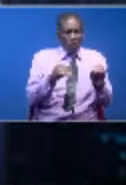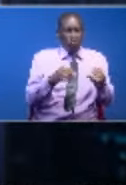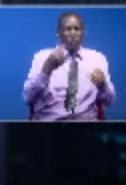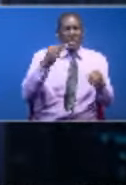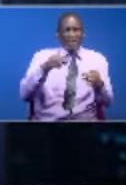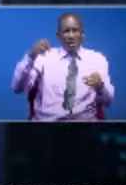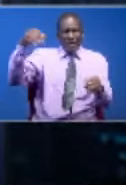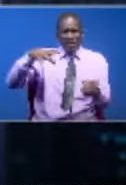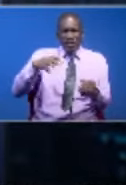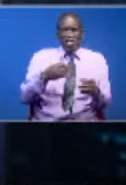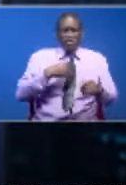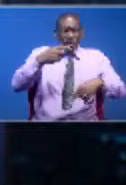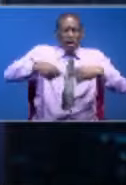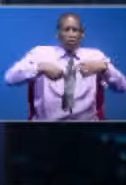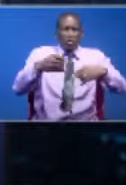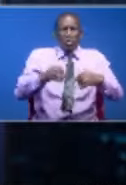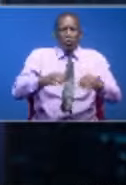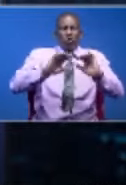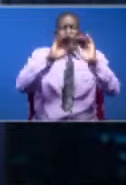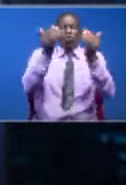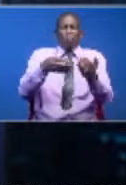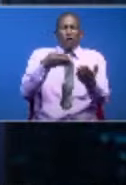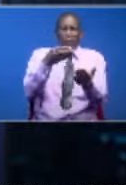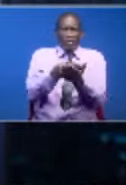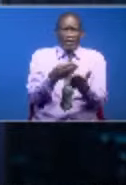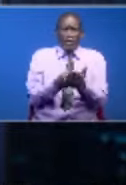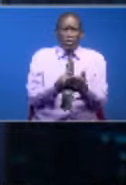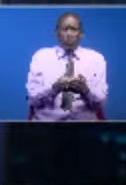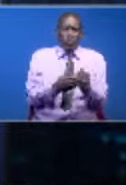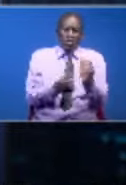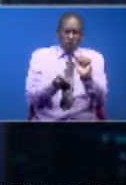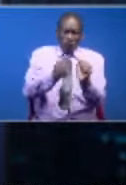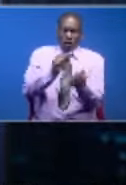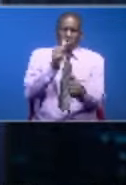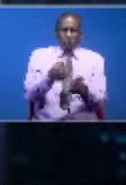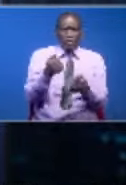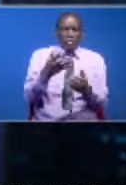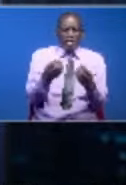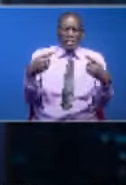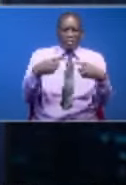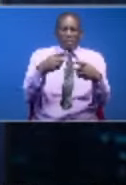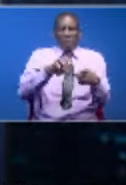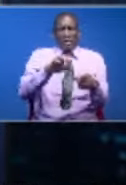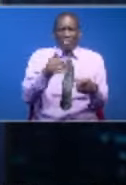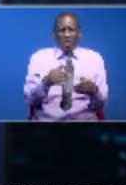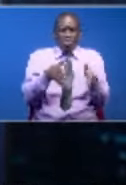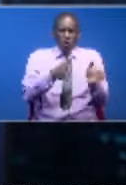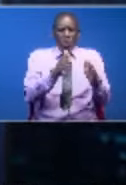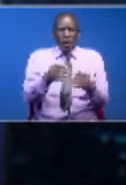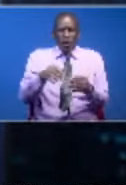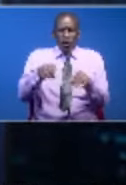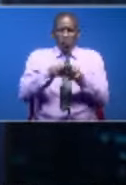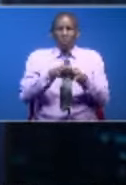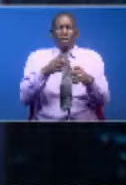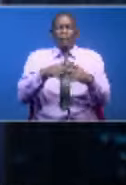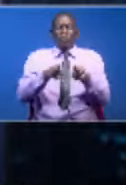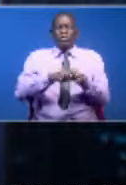a continuation of the global financial architecture reform, which takes place in many other venues as well, but also at